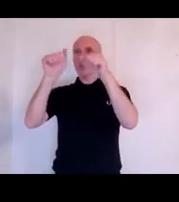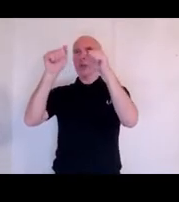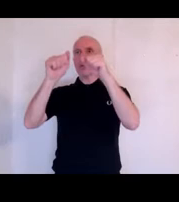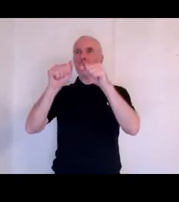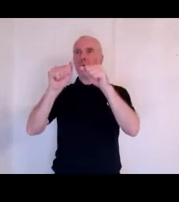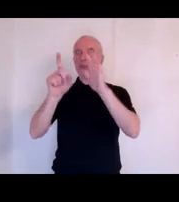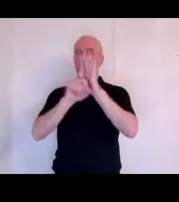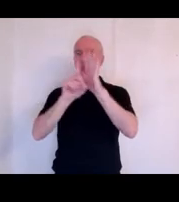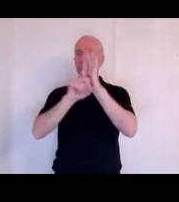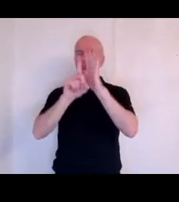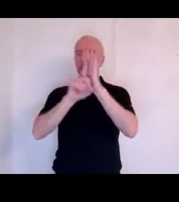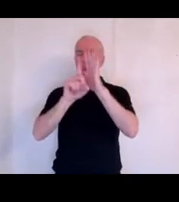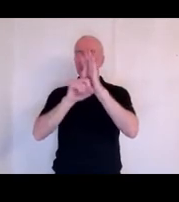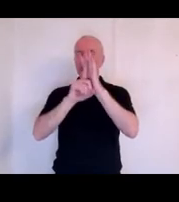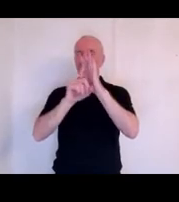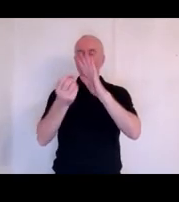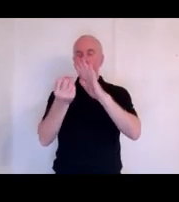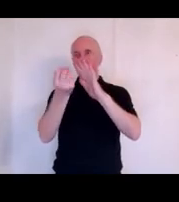alarm.